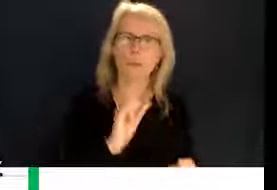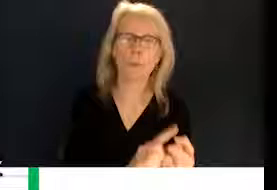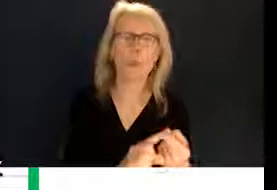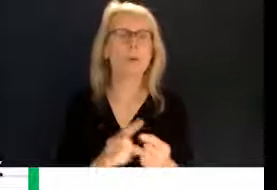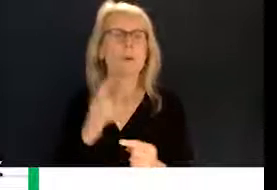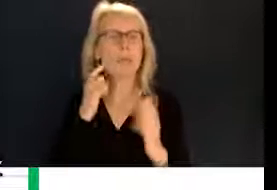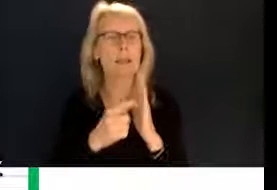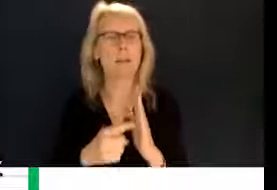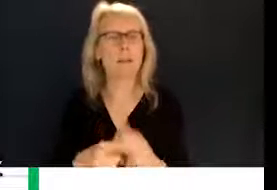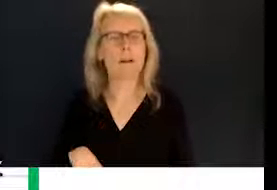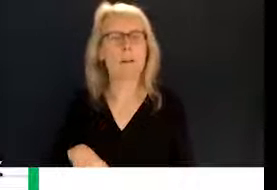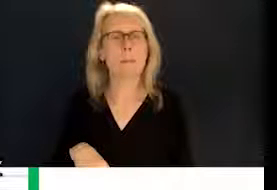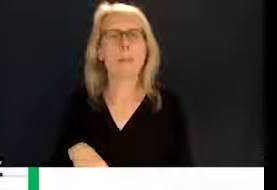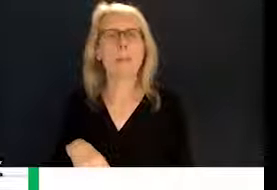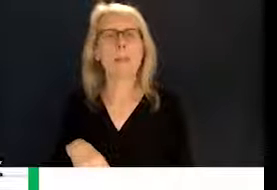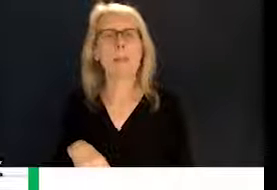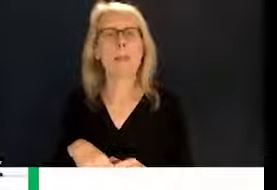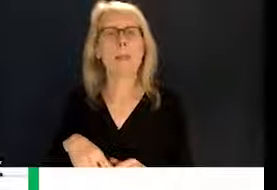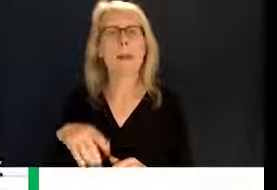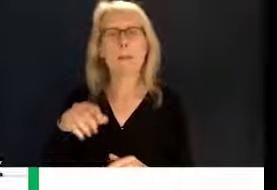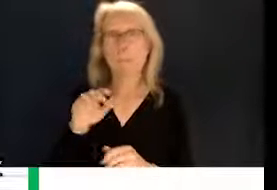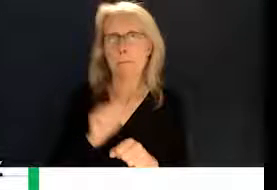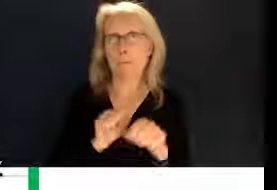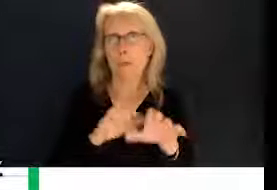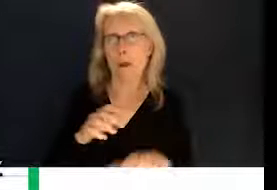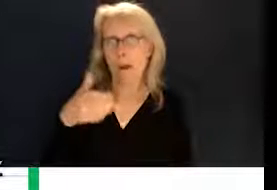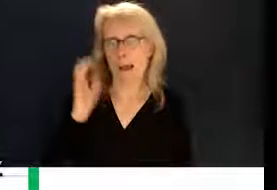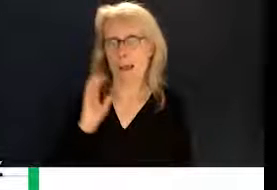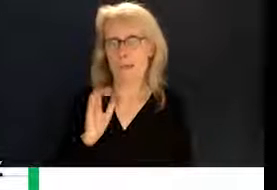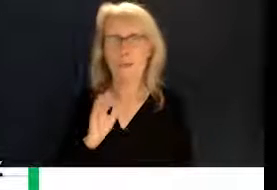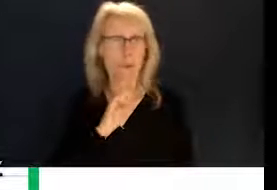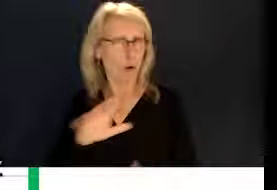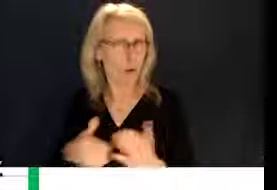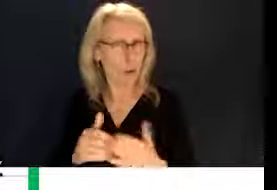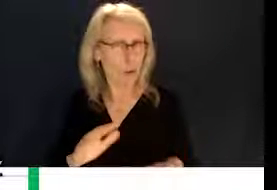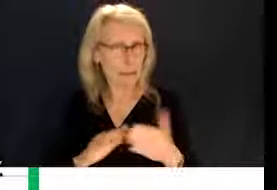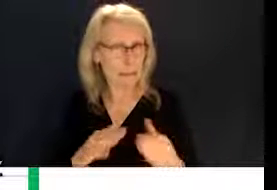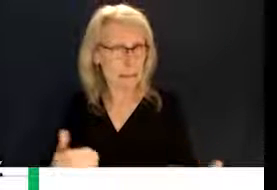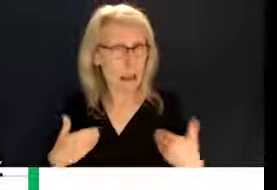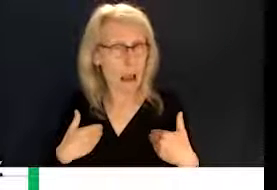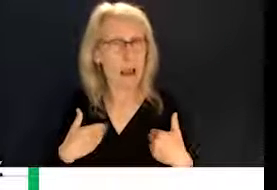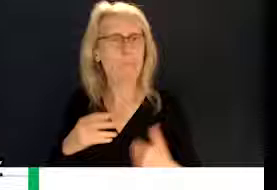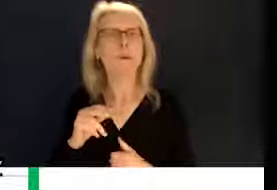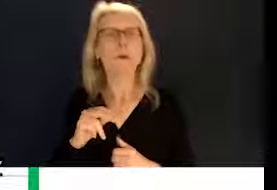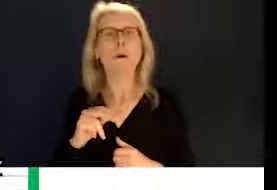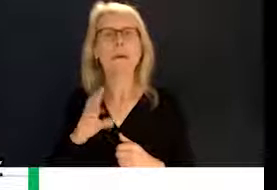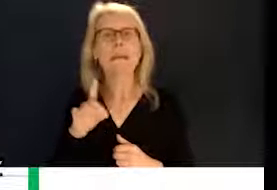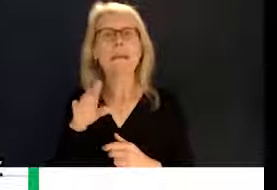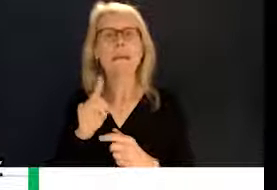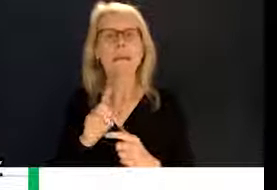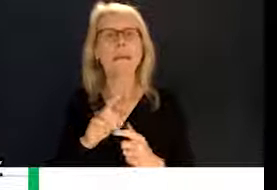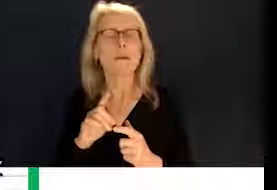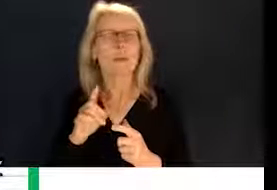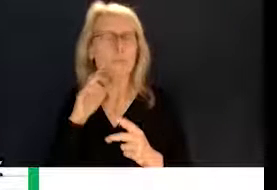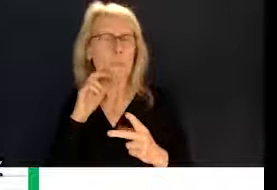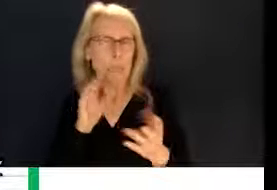lions, right? They're not found in every single city, and even though we put in offsets for mountain lions in our models,